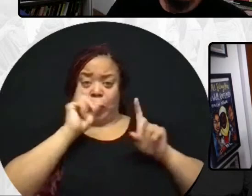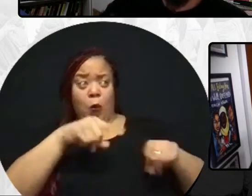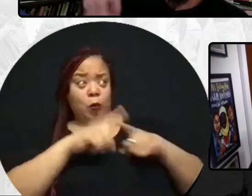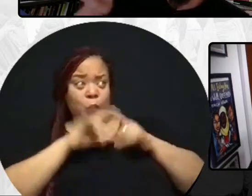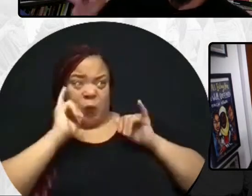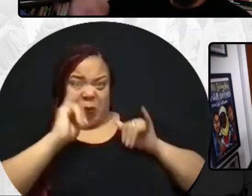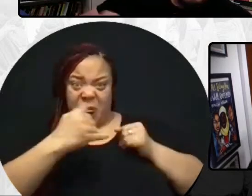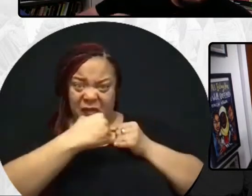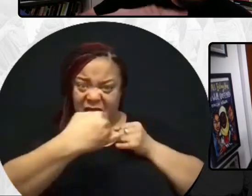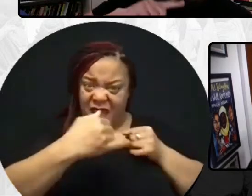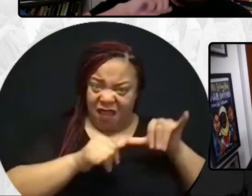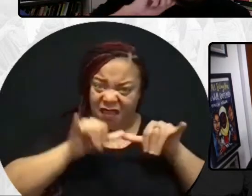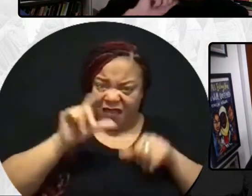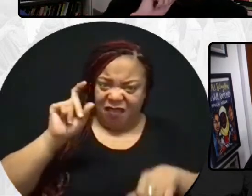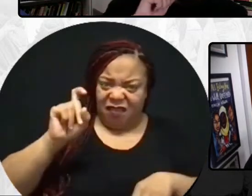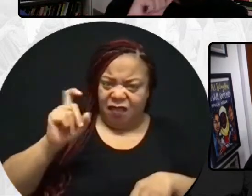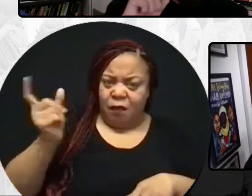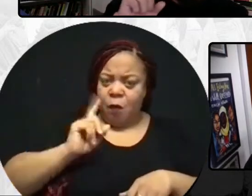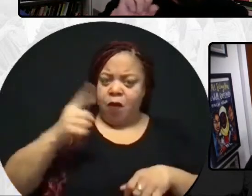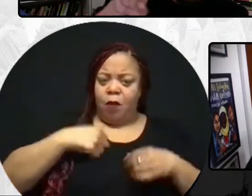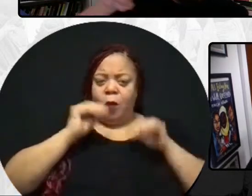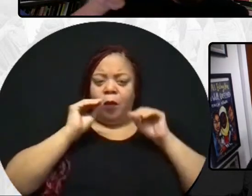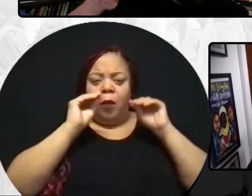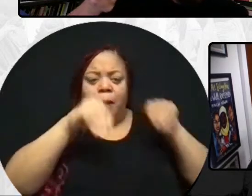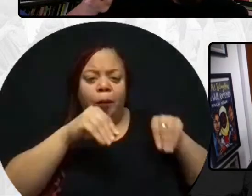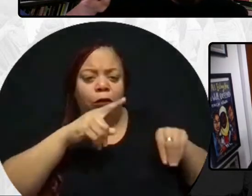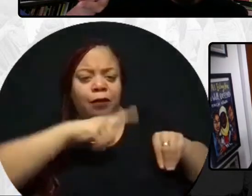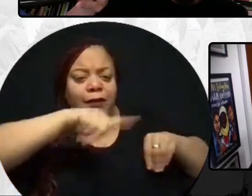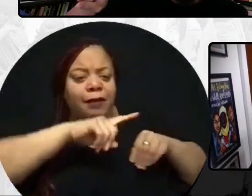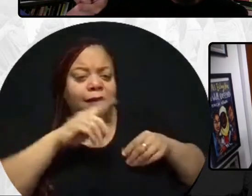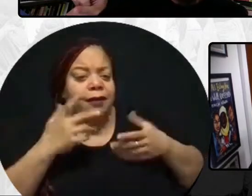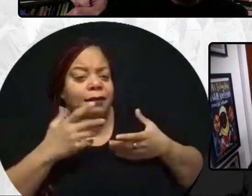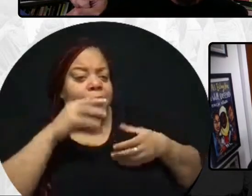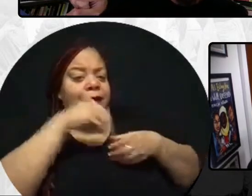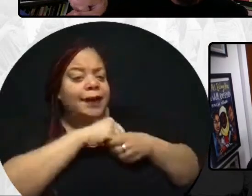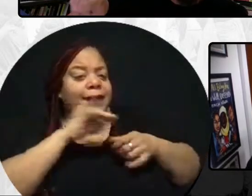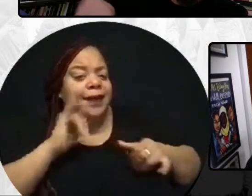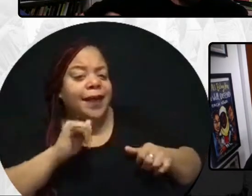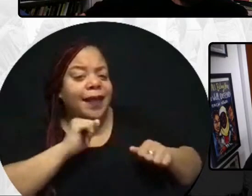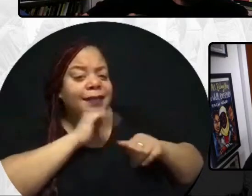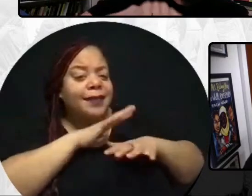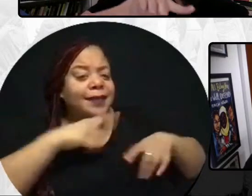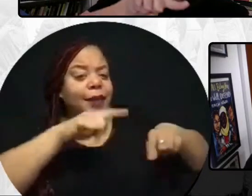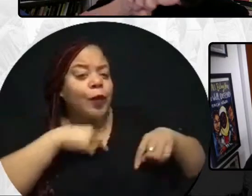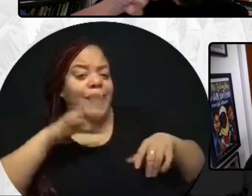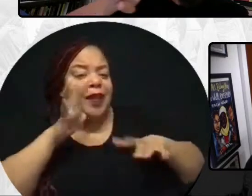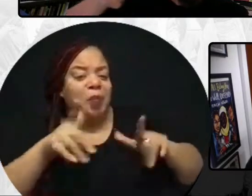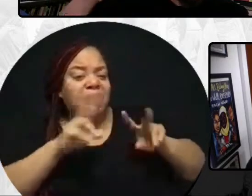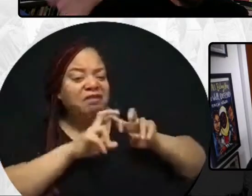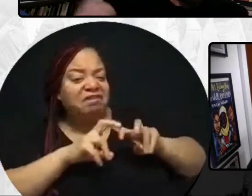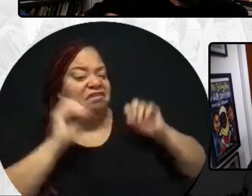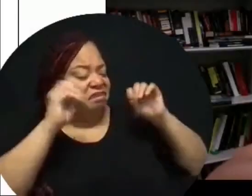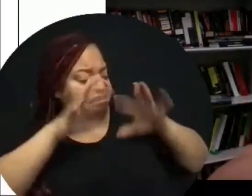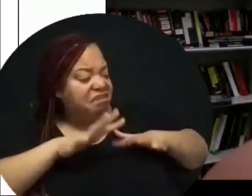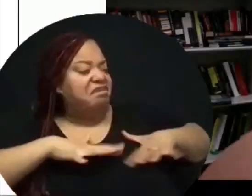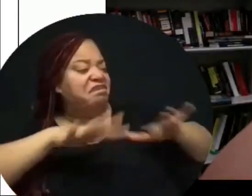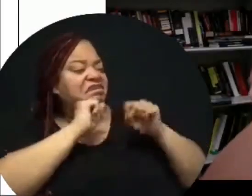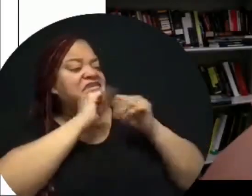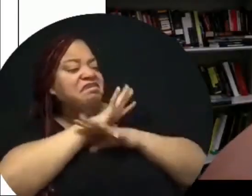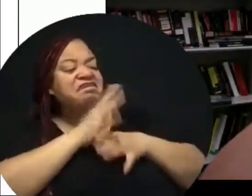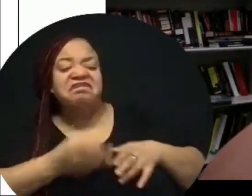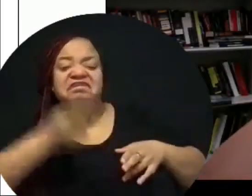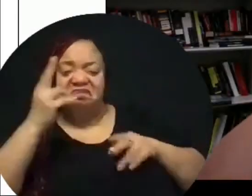Could I say that cycle of, violence and starvation and kind of hunger that